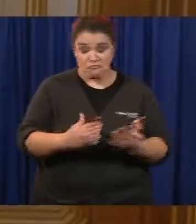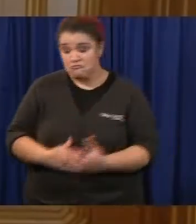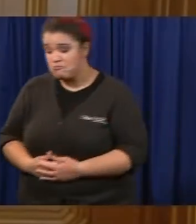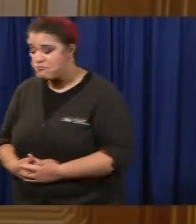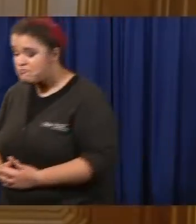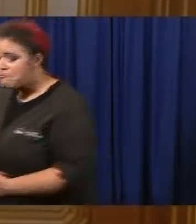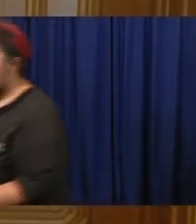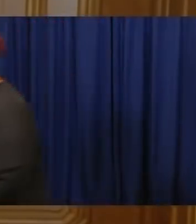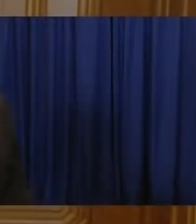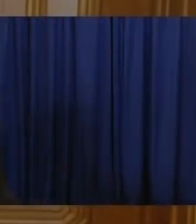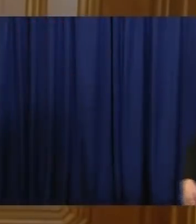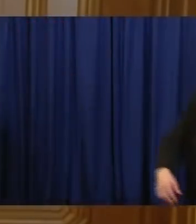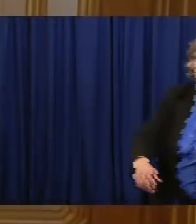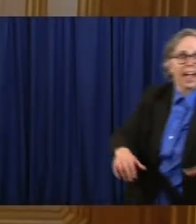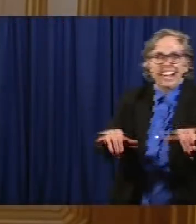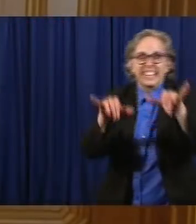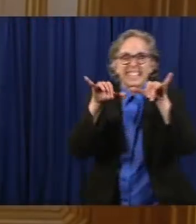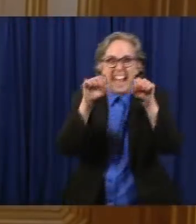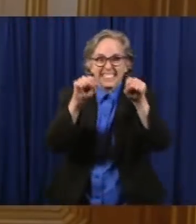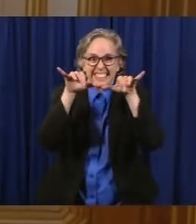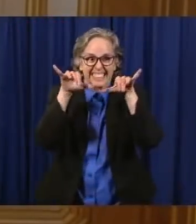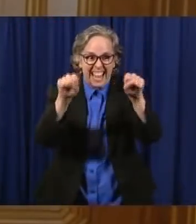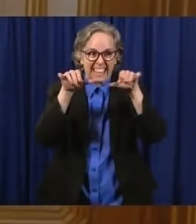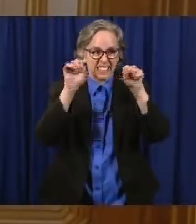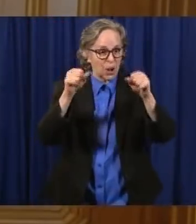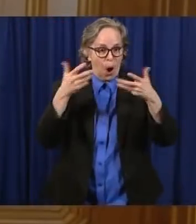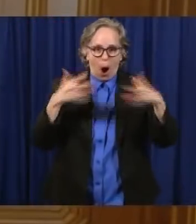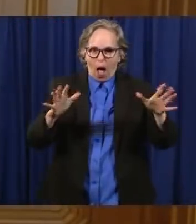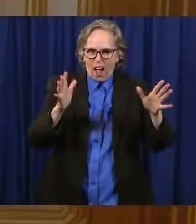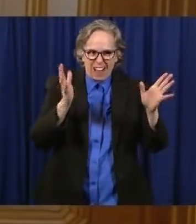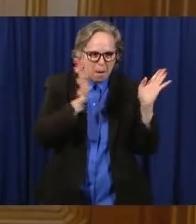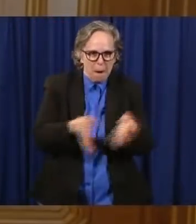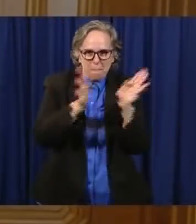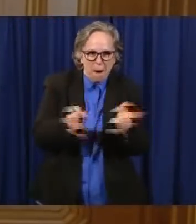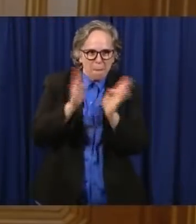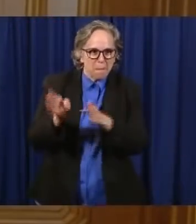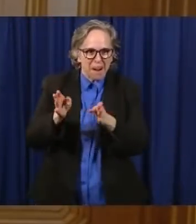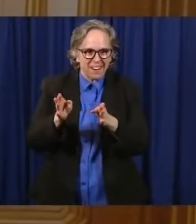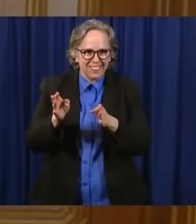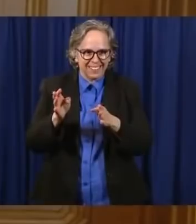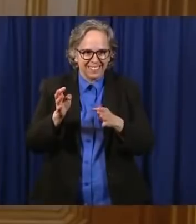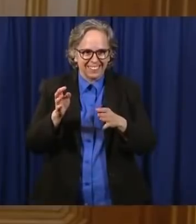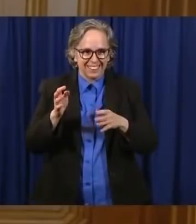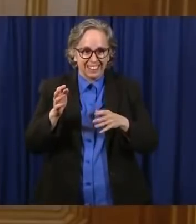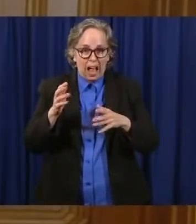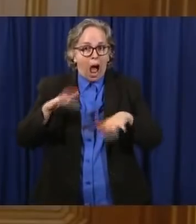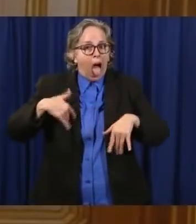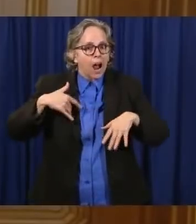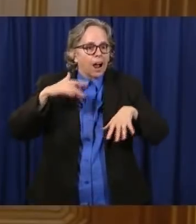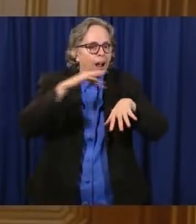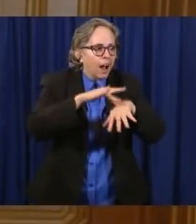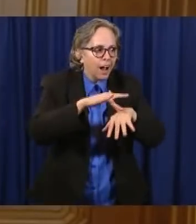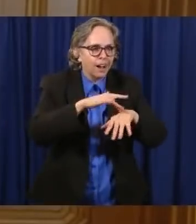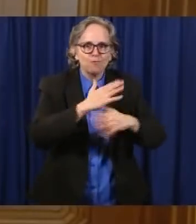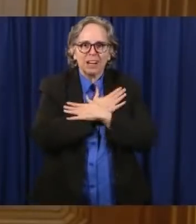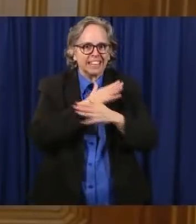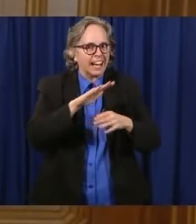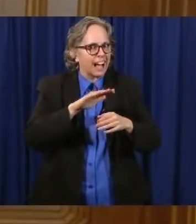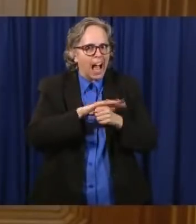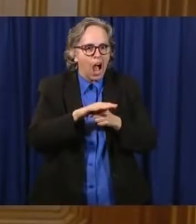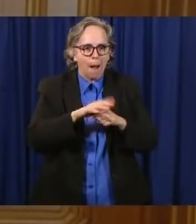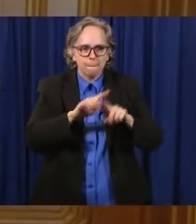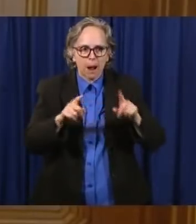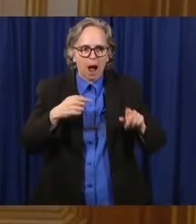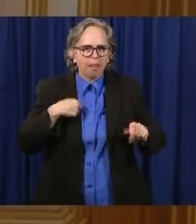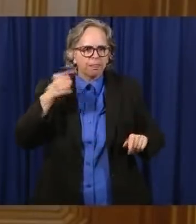And I thought, I've not stopped at a rest area for a while, but I thought that there were some already